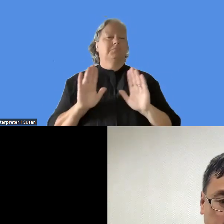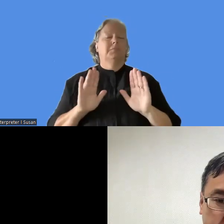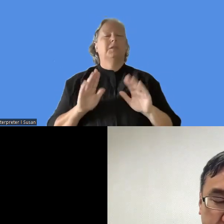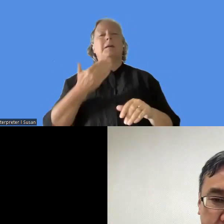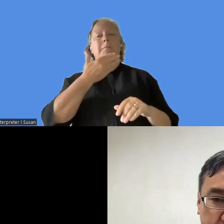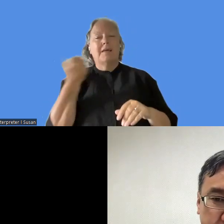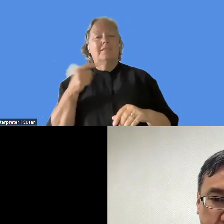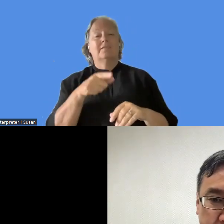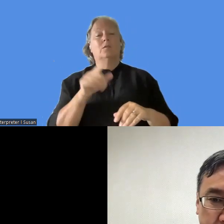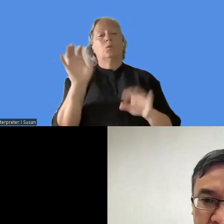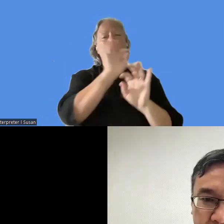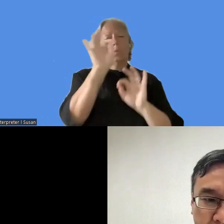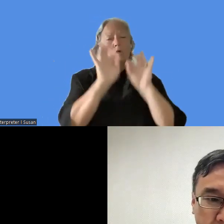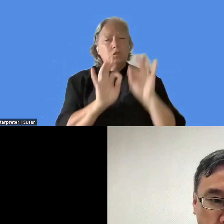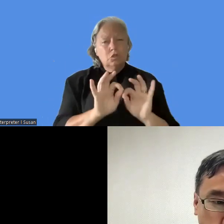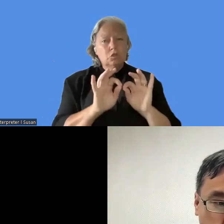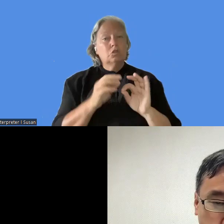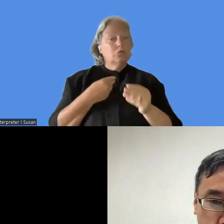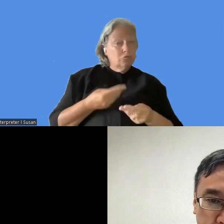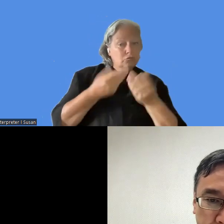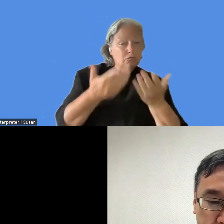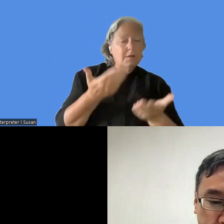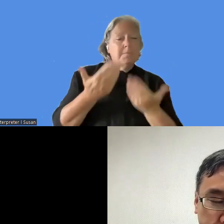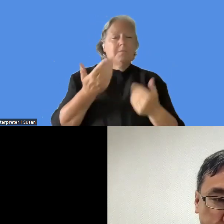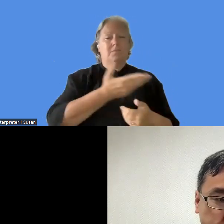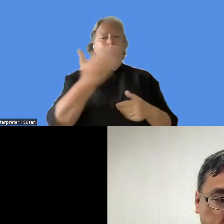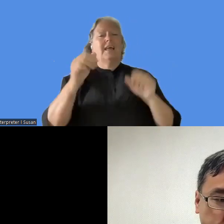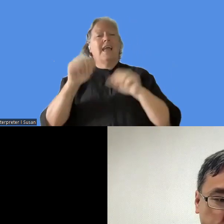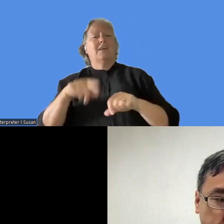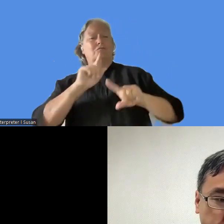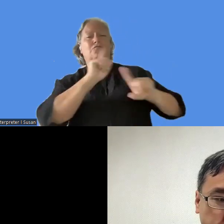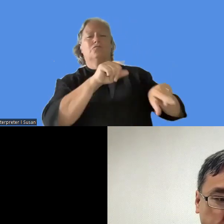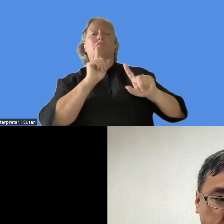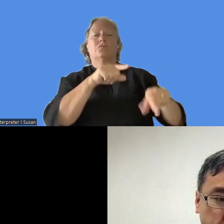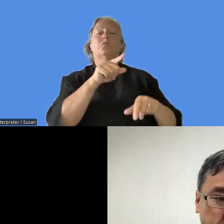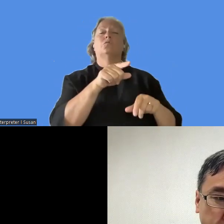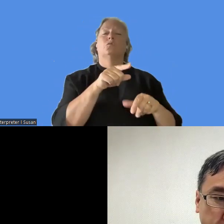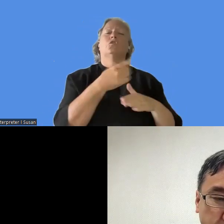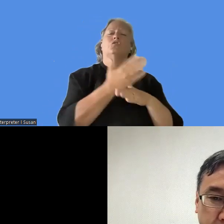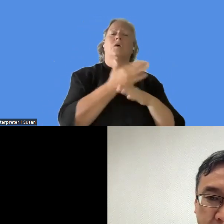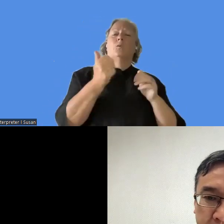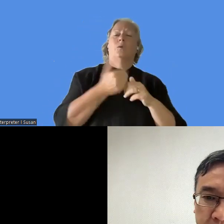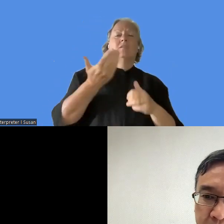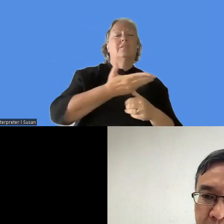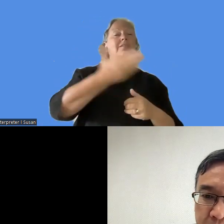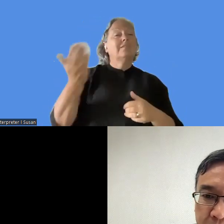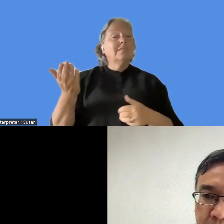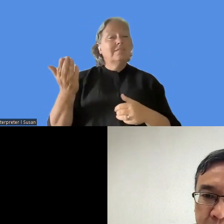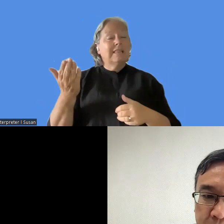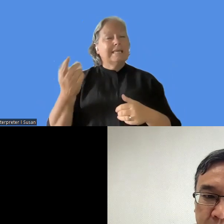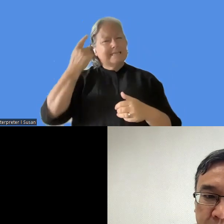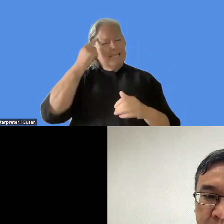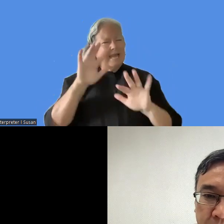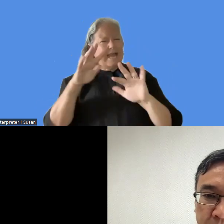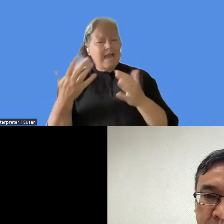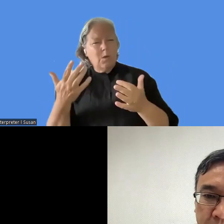the speakers and probably get some answers from them and share it with the organizers and explore a way in which participants can access to the